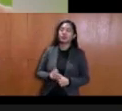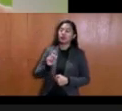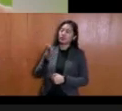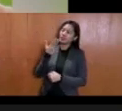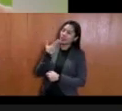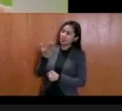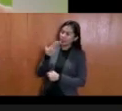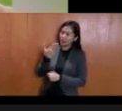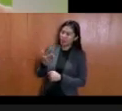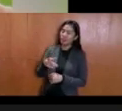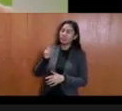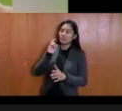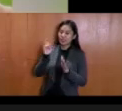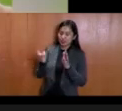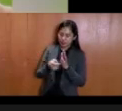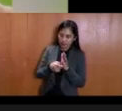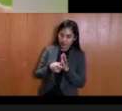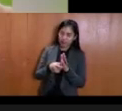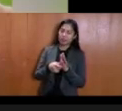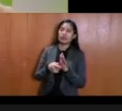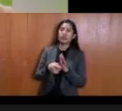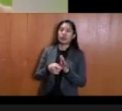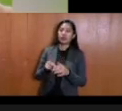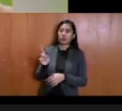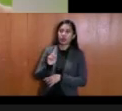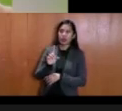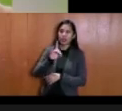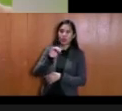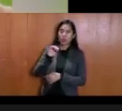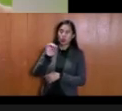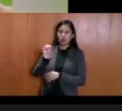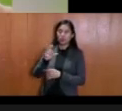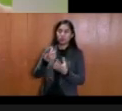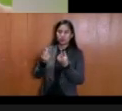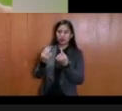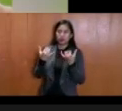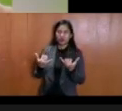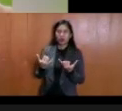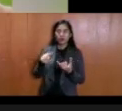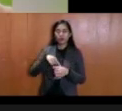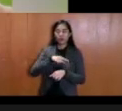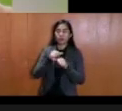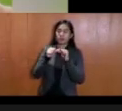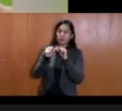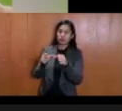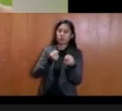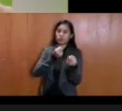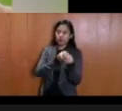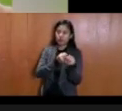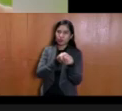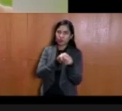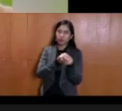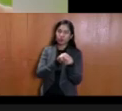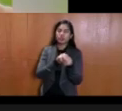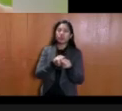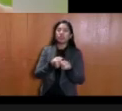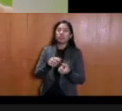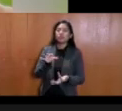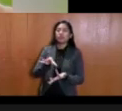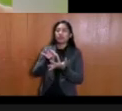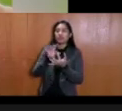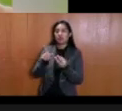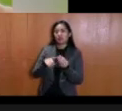those acknowledgement and recognition of what the DOE is doing. Mm. We will continue support providing the support, particularly